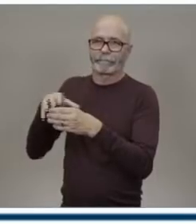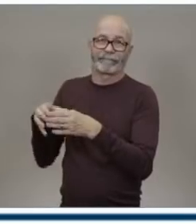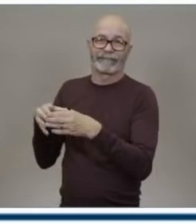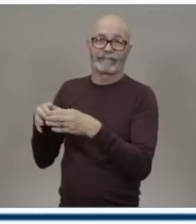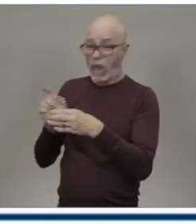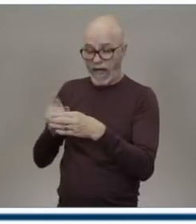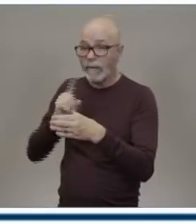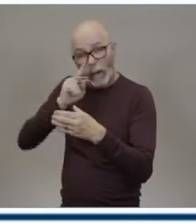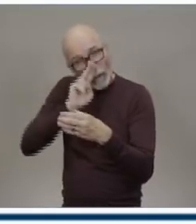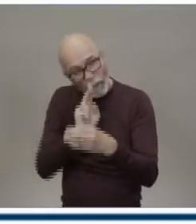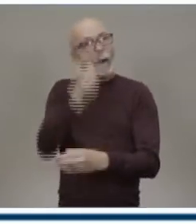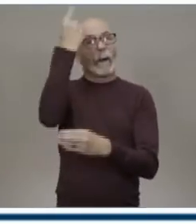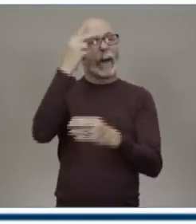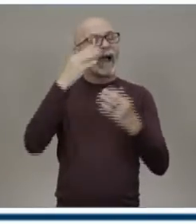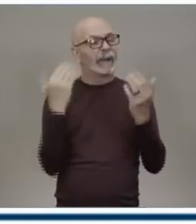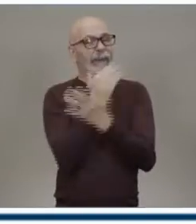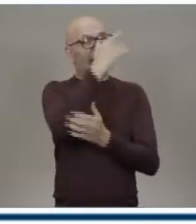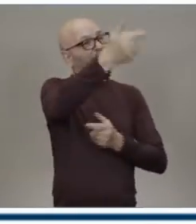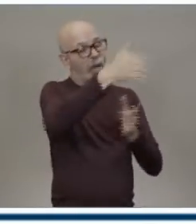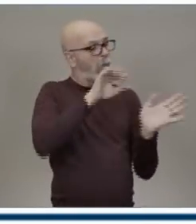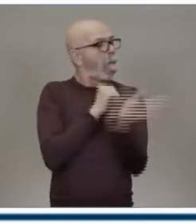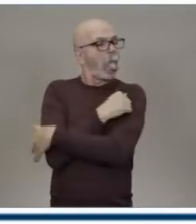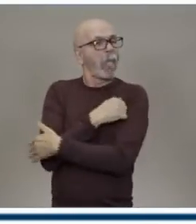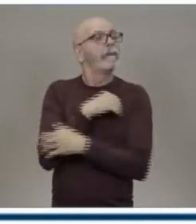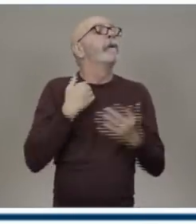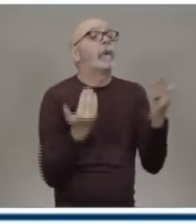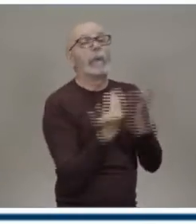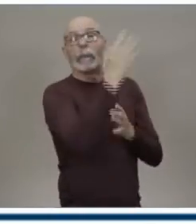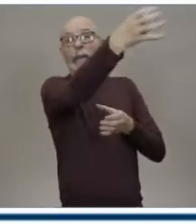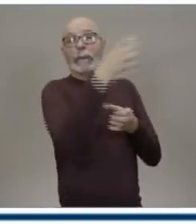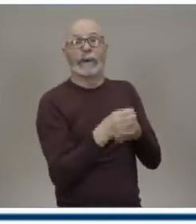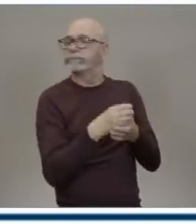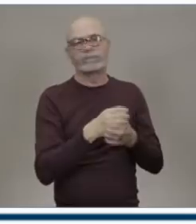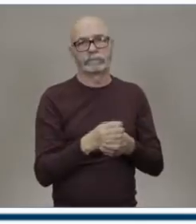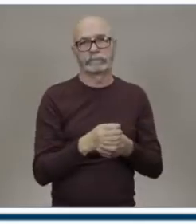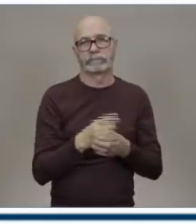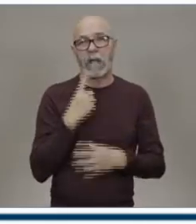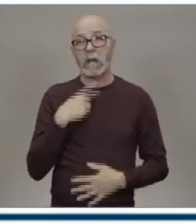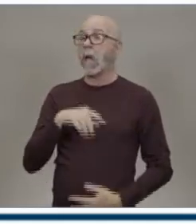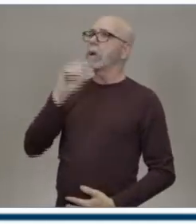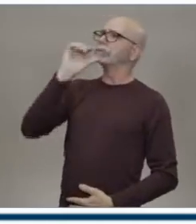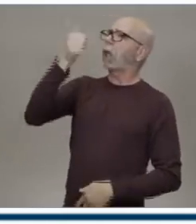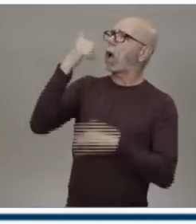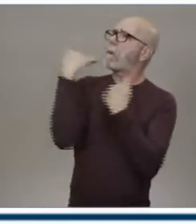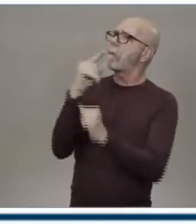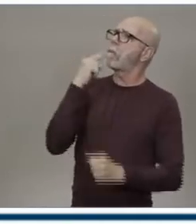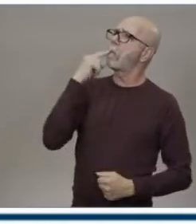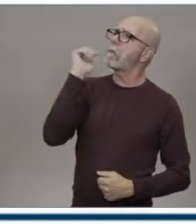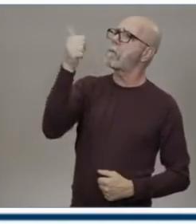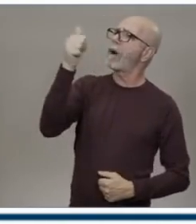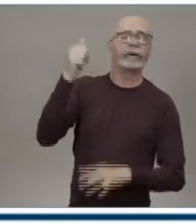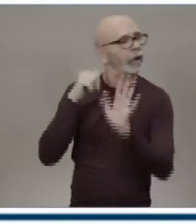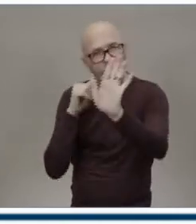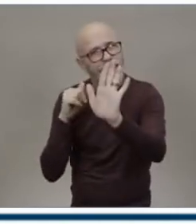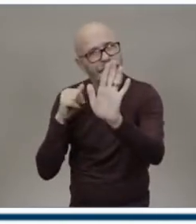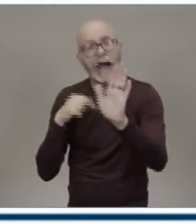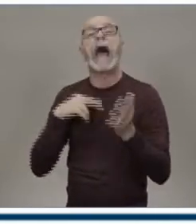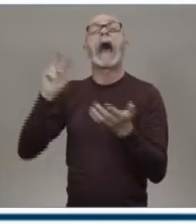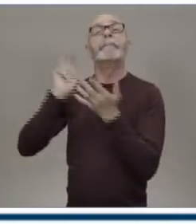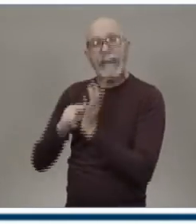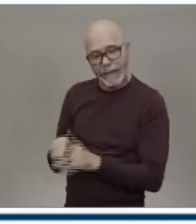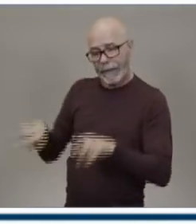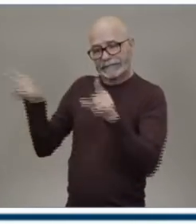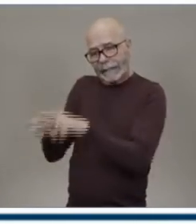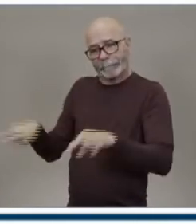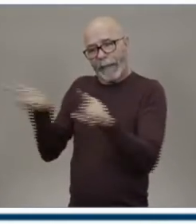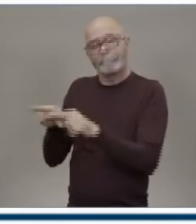around the number 10 by having multiple groups of 10 spread throughout an evening. So just as people have been vigilant with